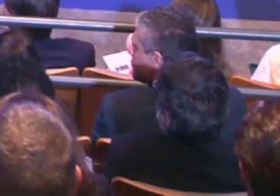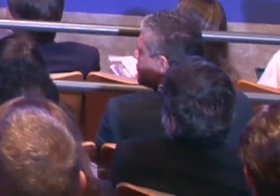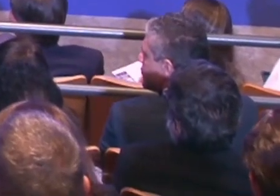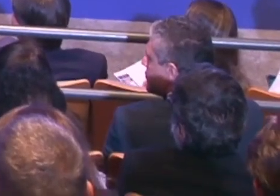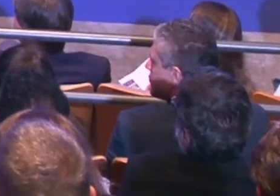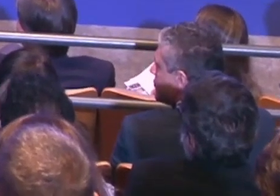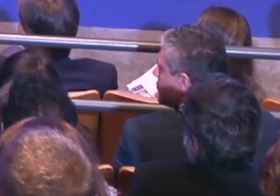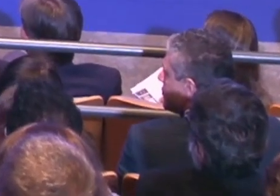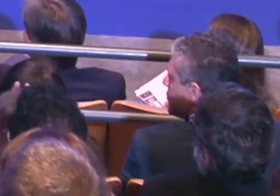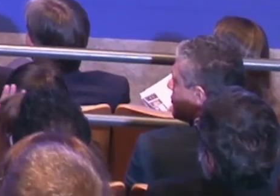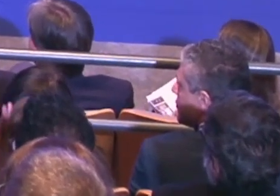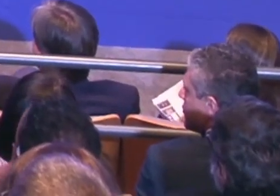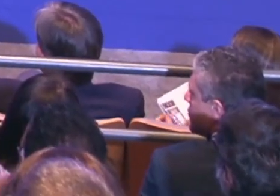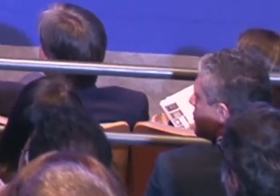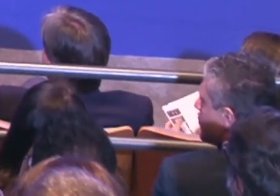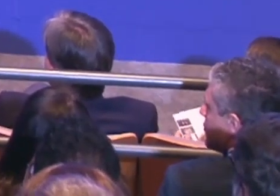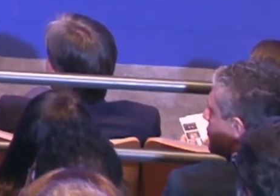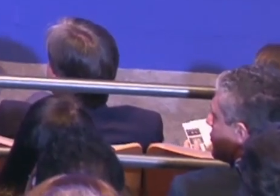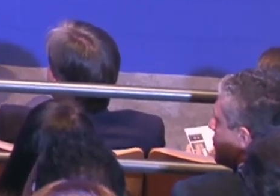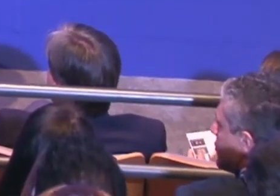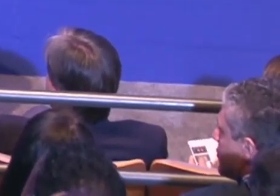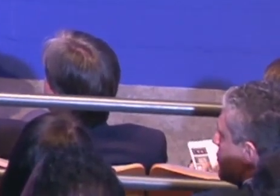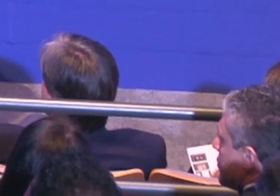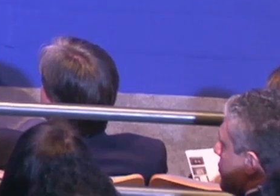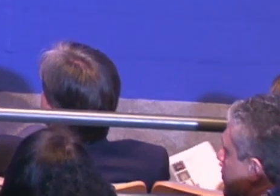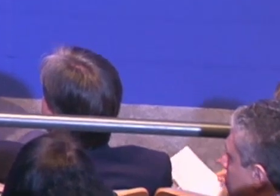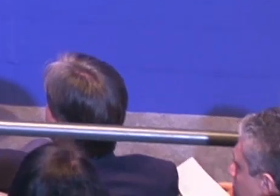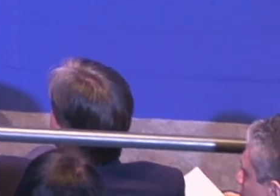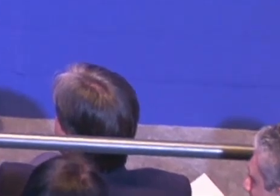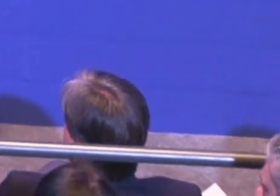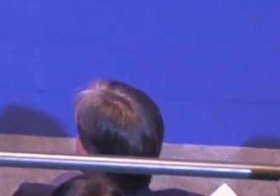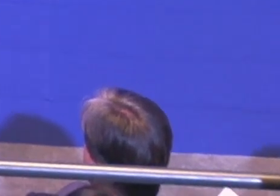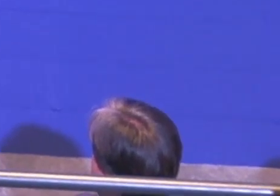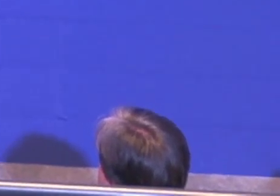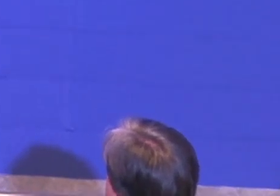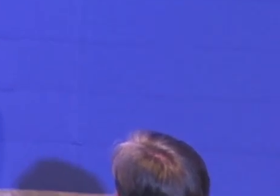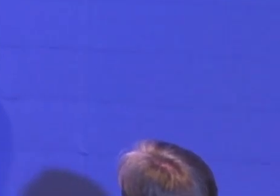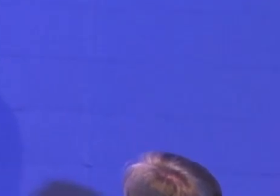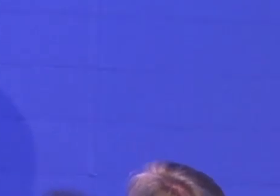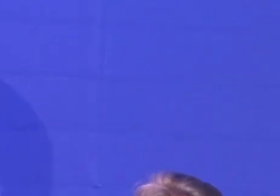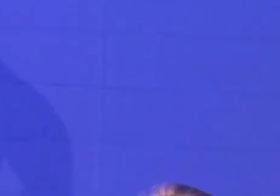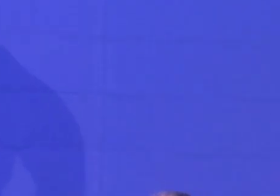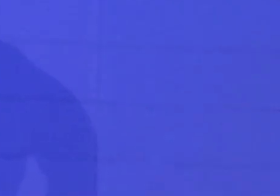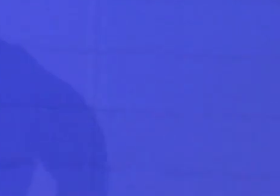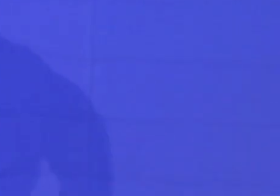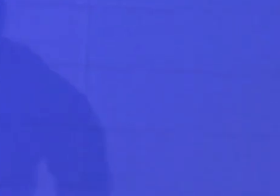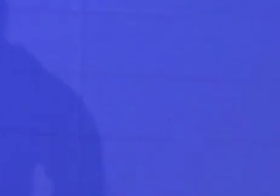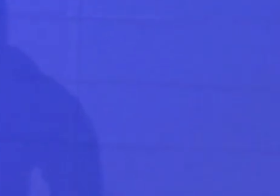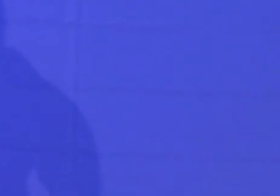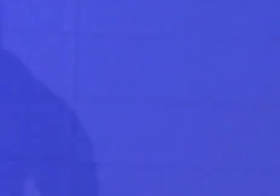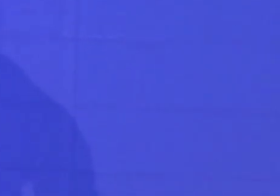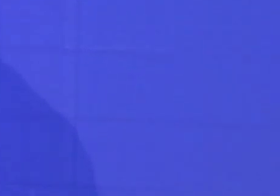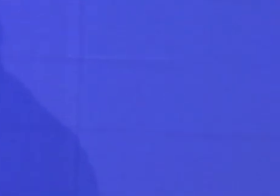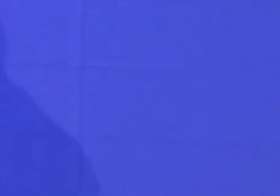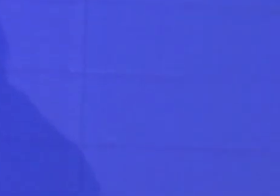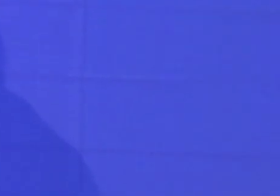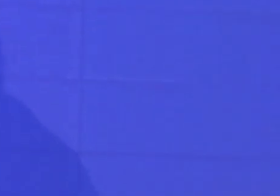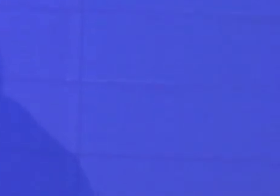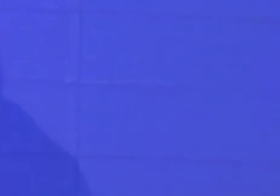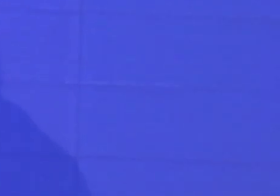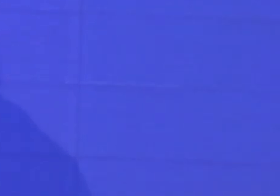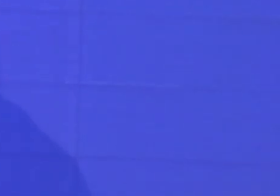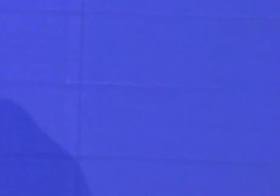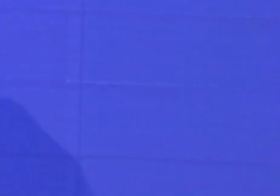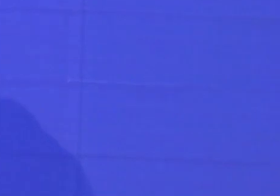greet all of you present here and everyone that is following us live. We are streaming Portuguese and English to all